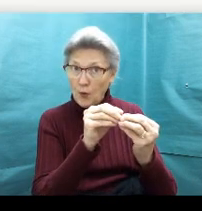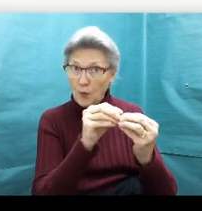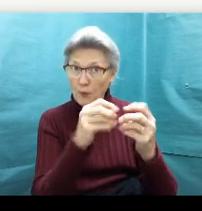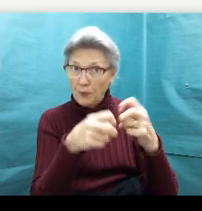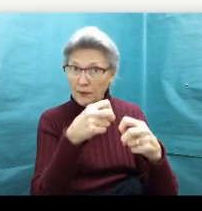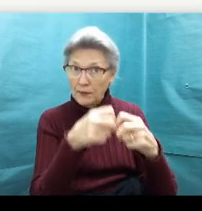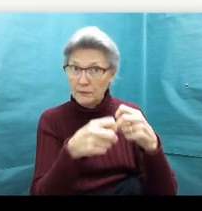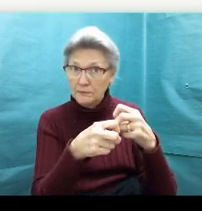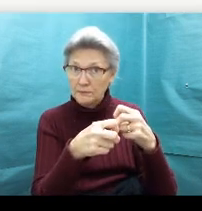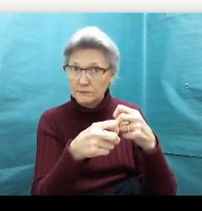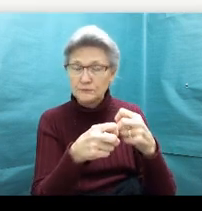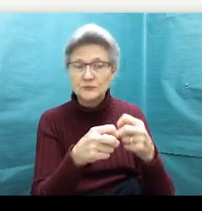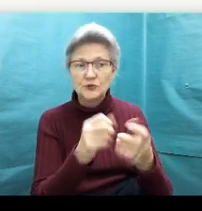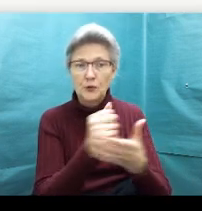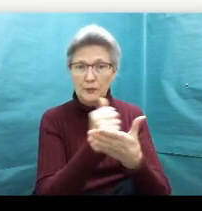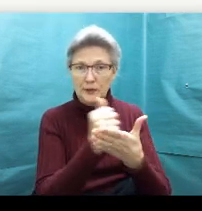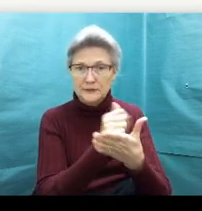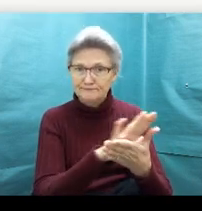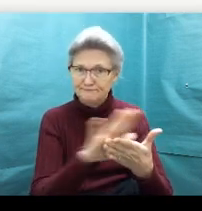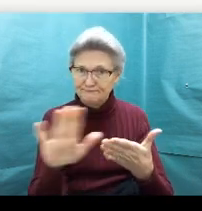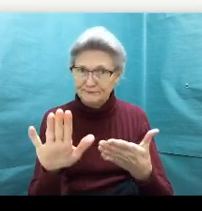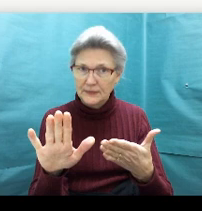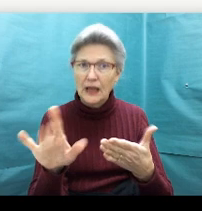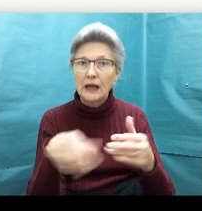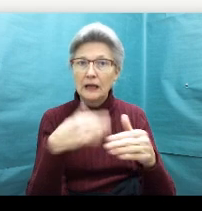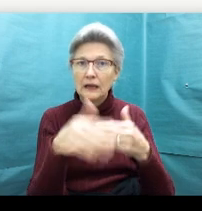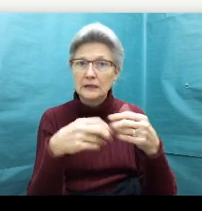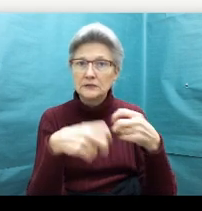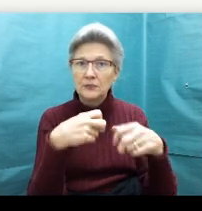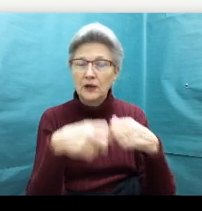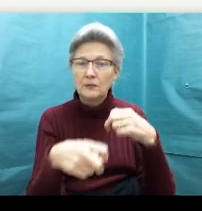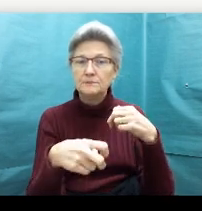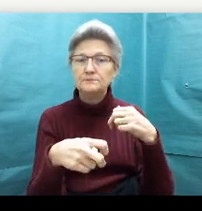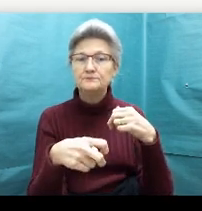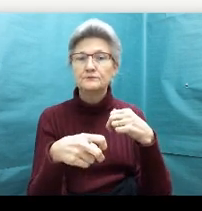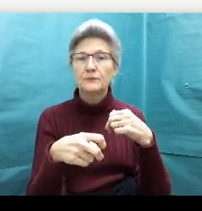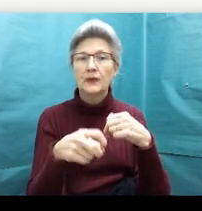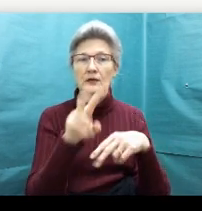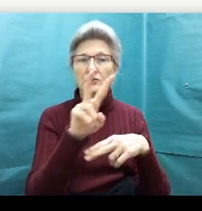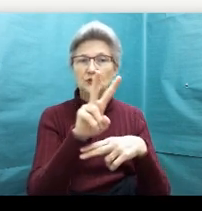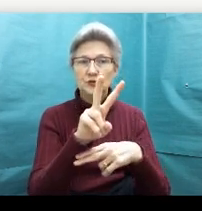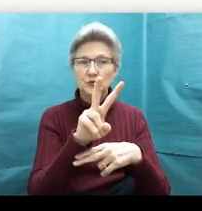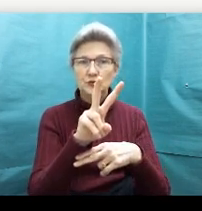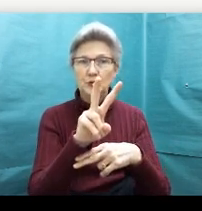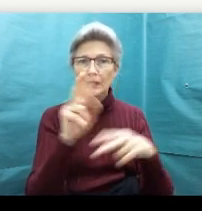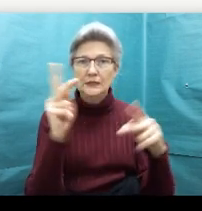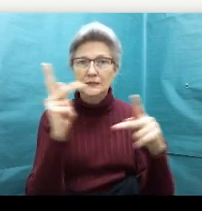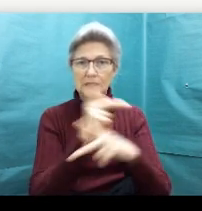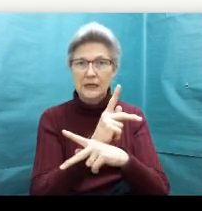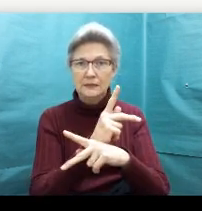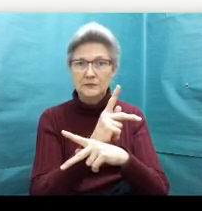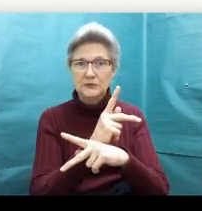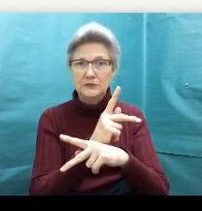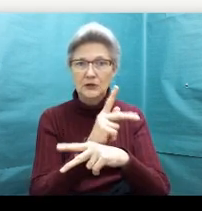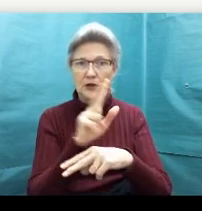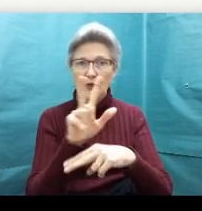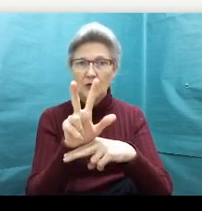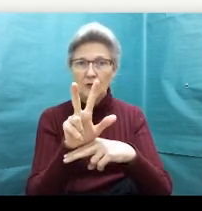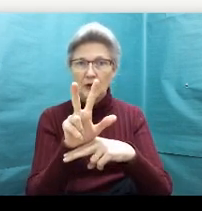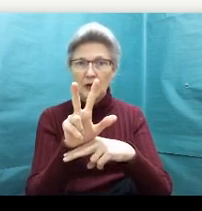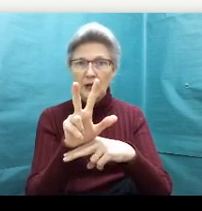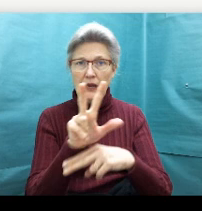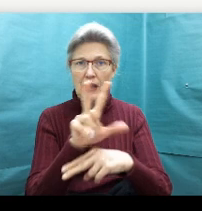board here. Okay, so our next problem we're going to do is 2 times 3